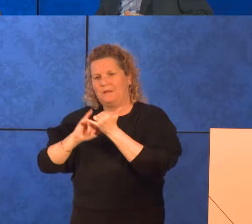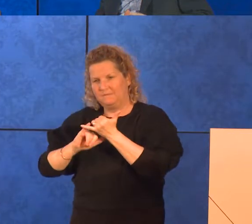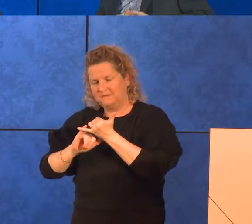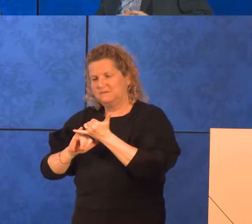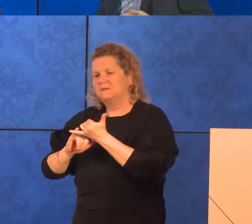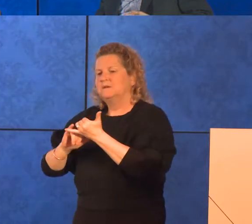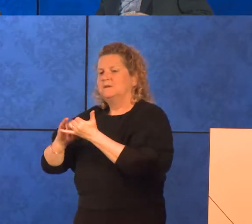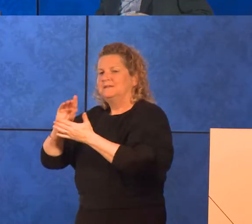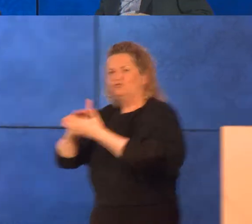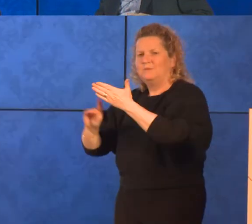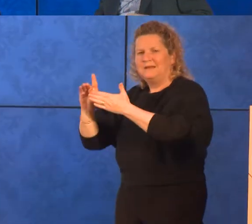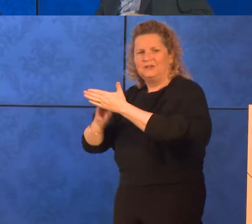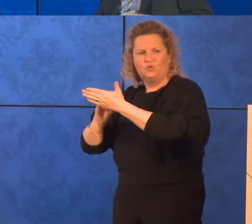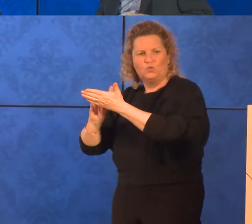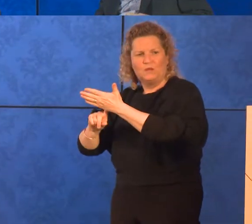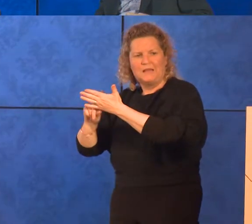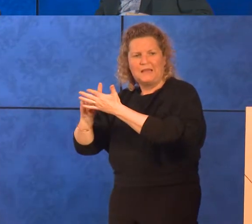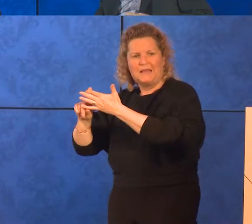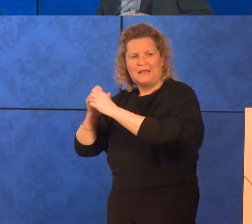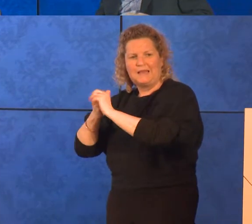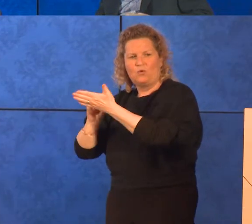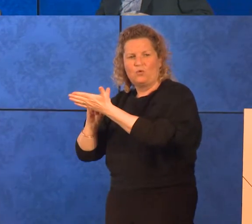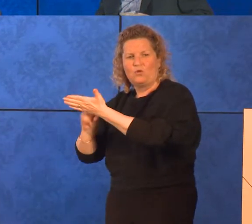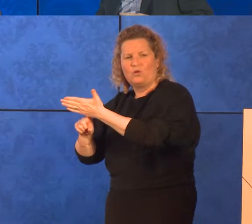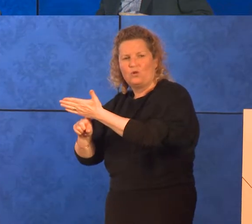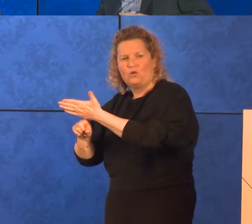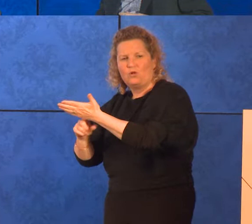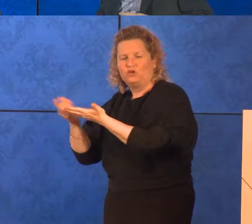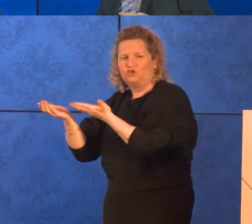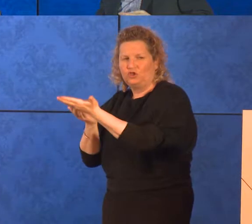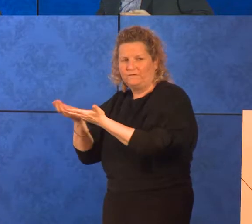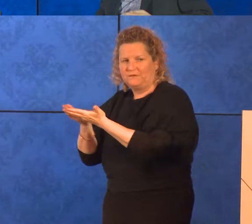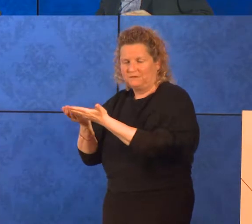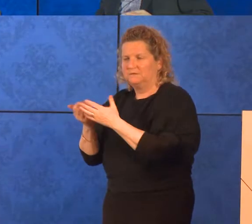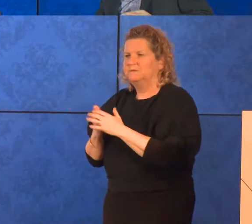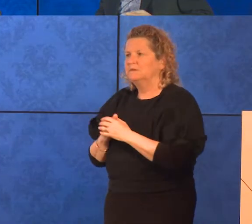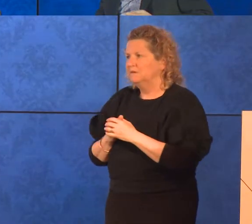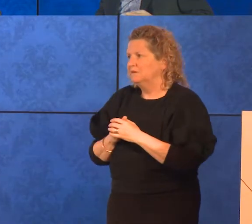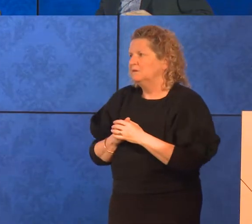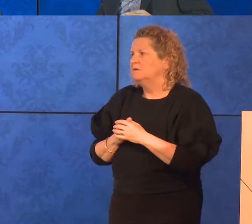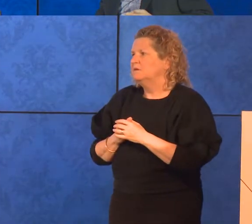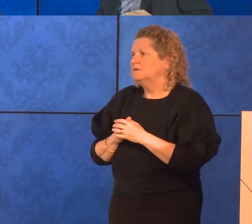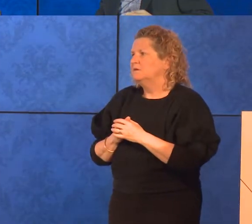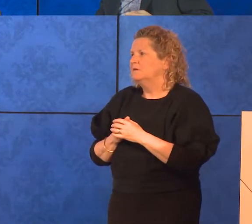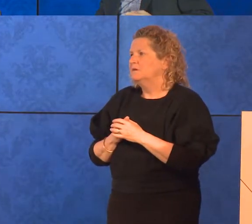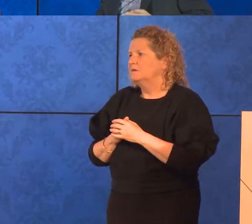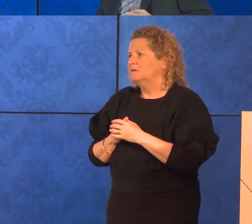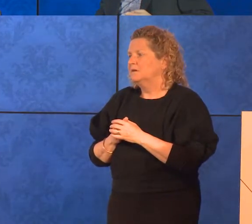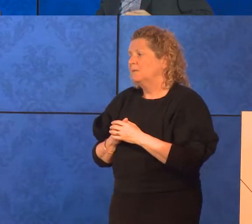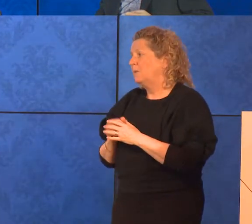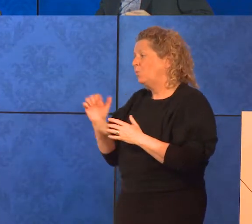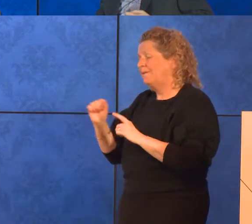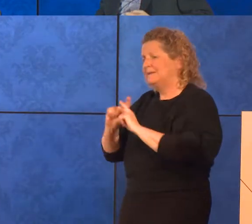Legal Service. My question is to anyone really, and in fact each of you might have a different answer because you've been involved in different